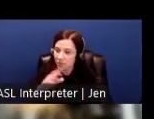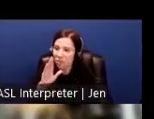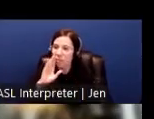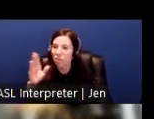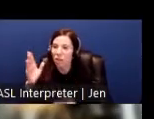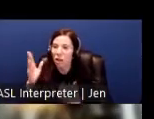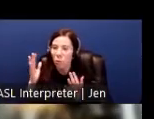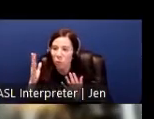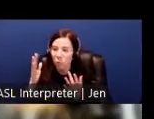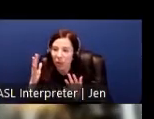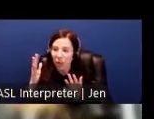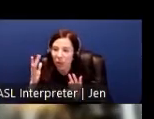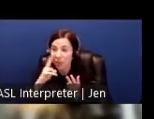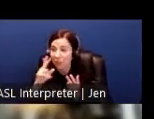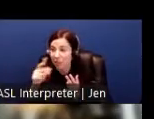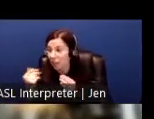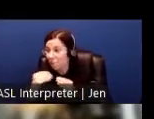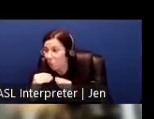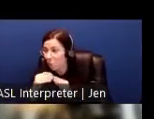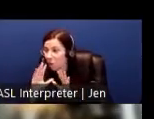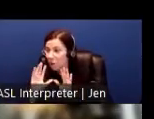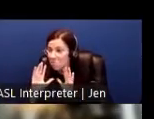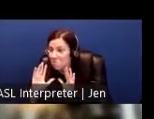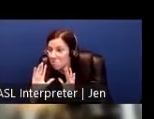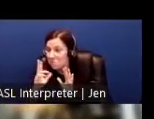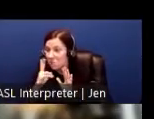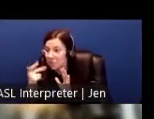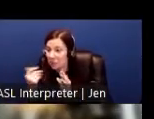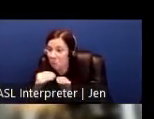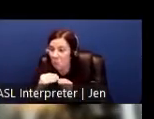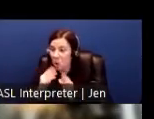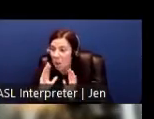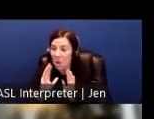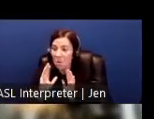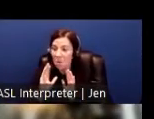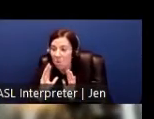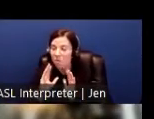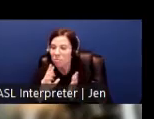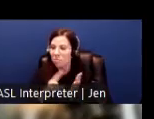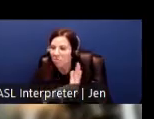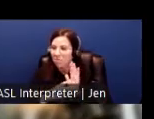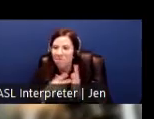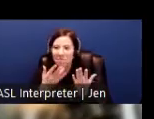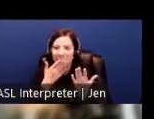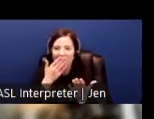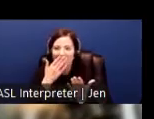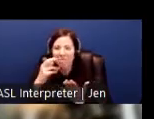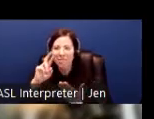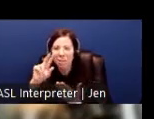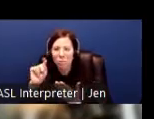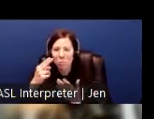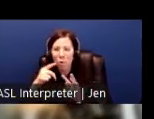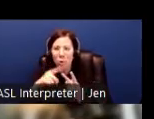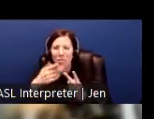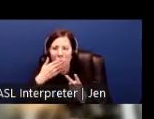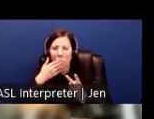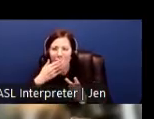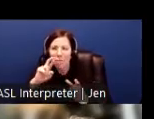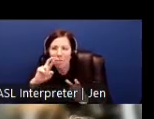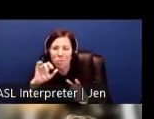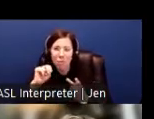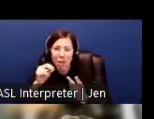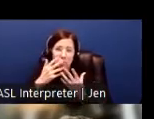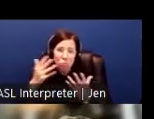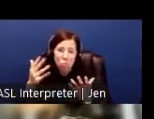in, and I don't see any. So I think, thank you, Ruth. Thank you, Ryan. So much